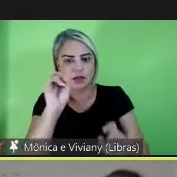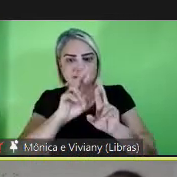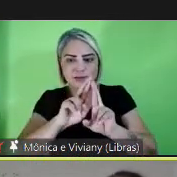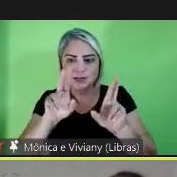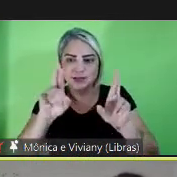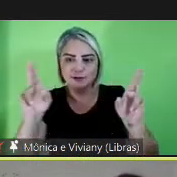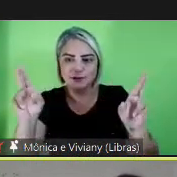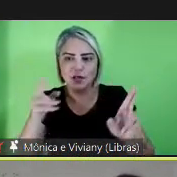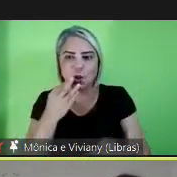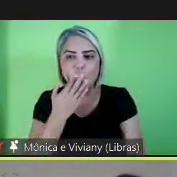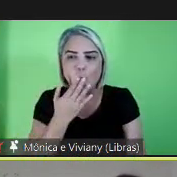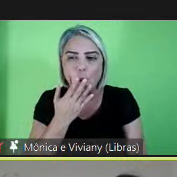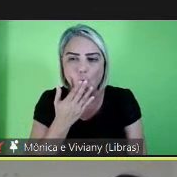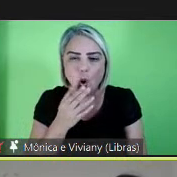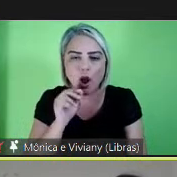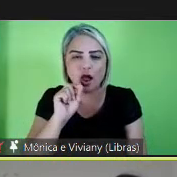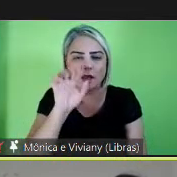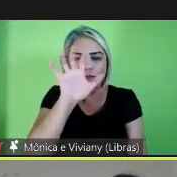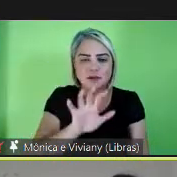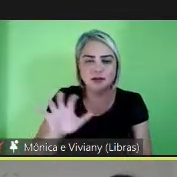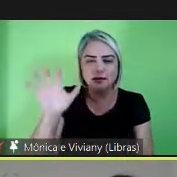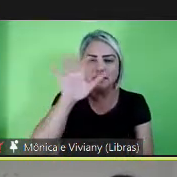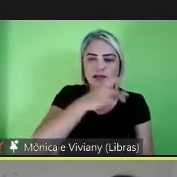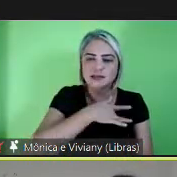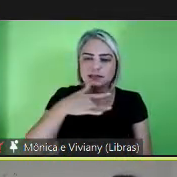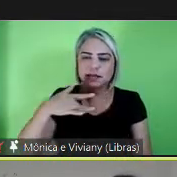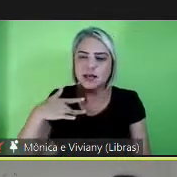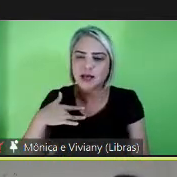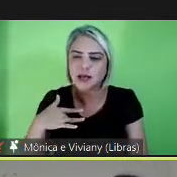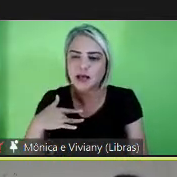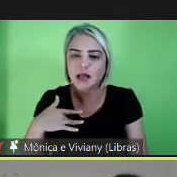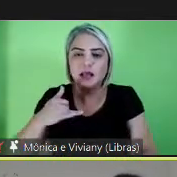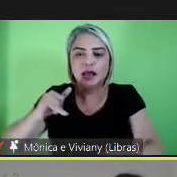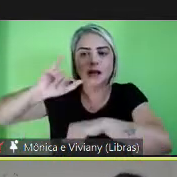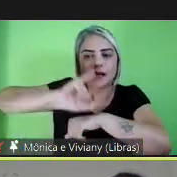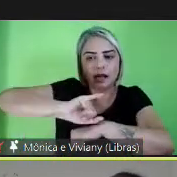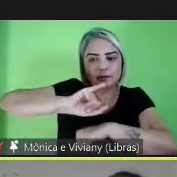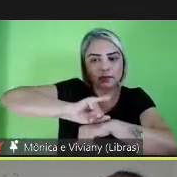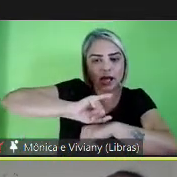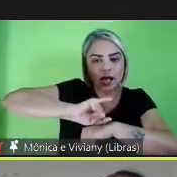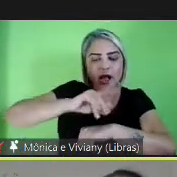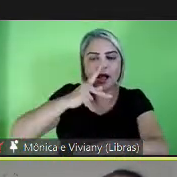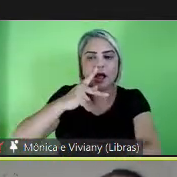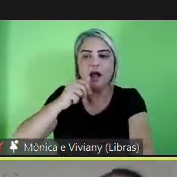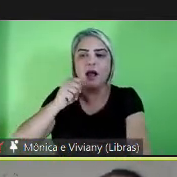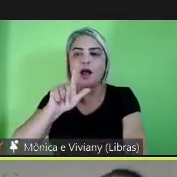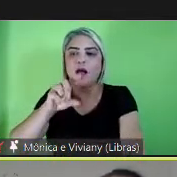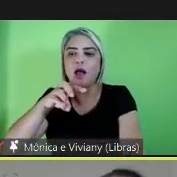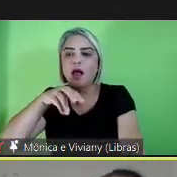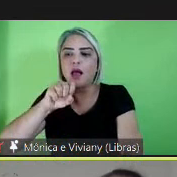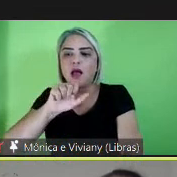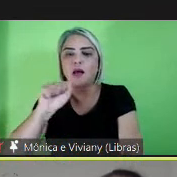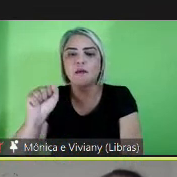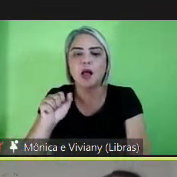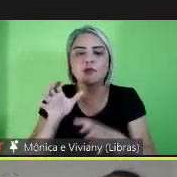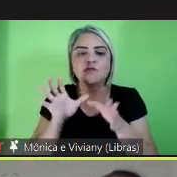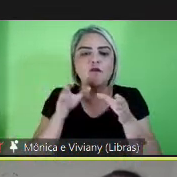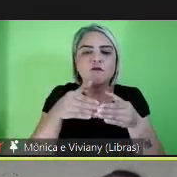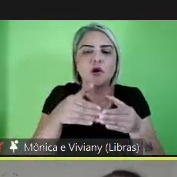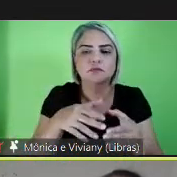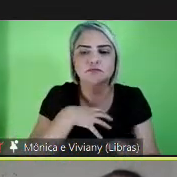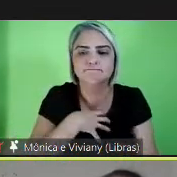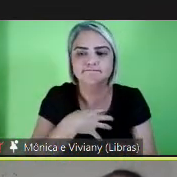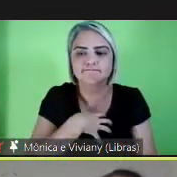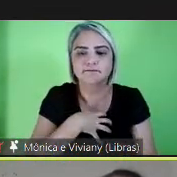these differences of colors, these regions of health and the capital, which is the municipality of Palmas, is in the